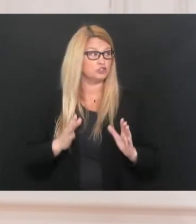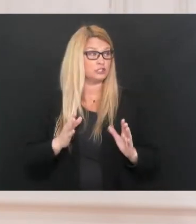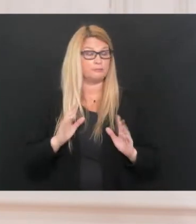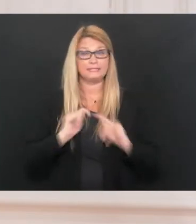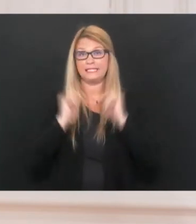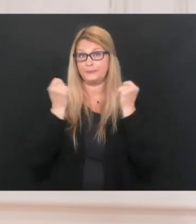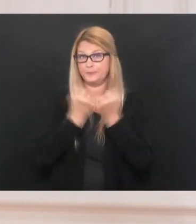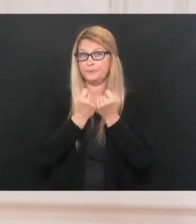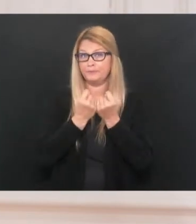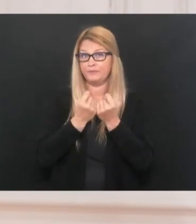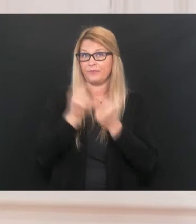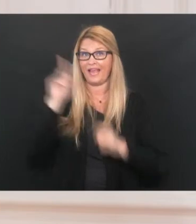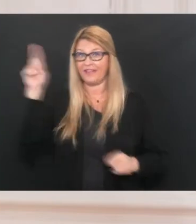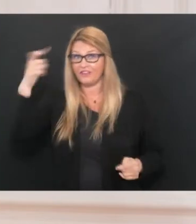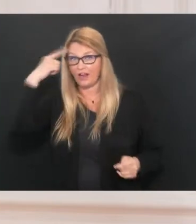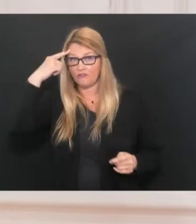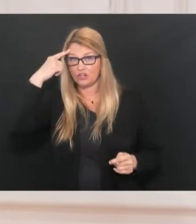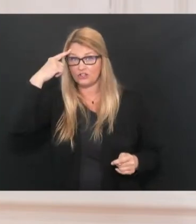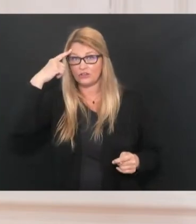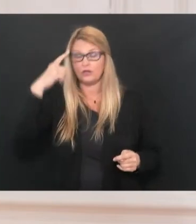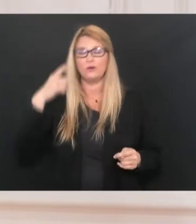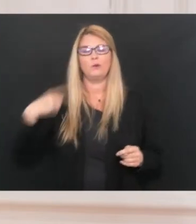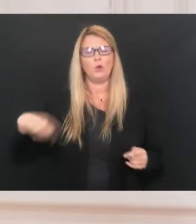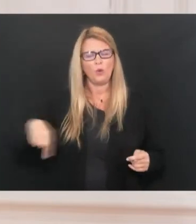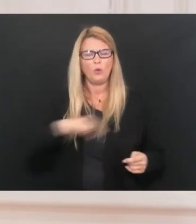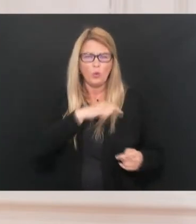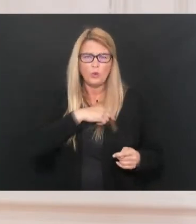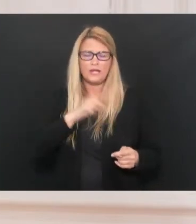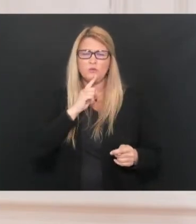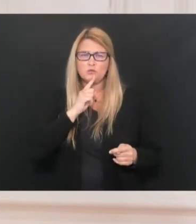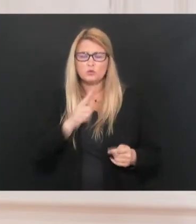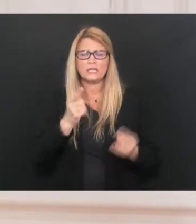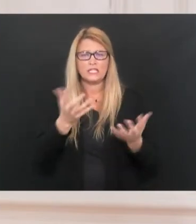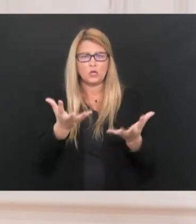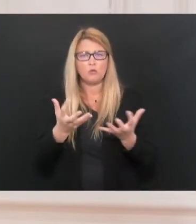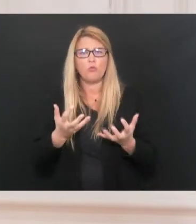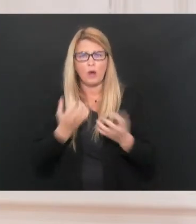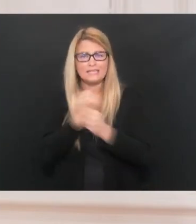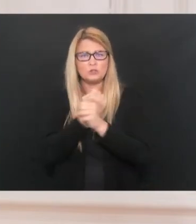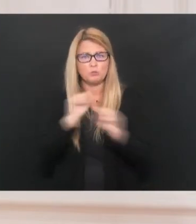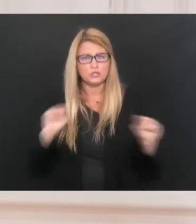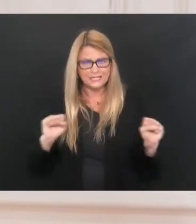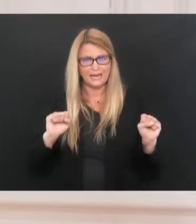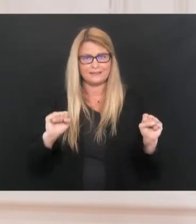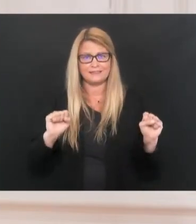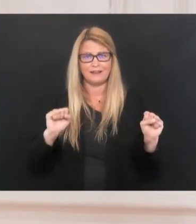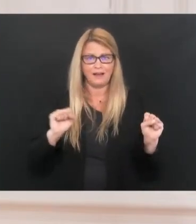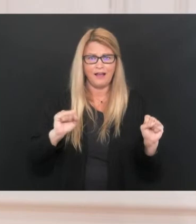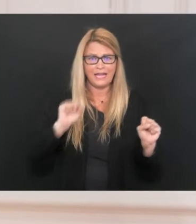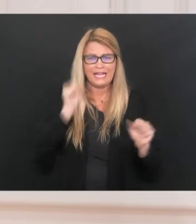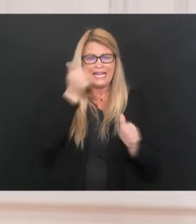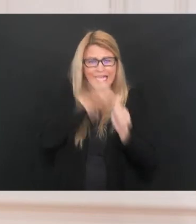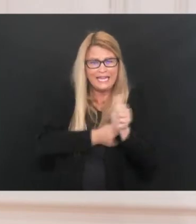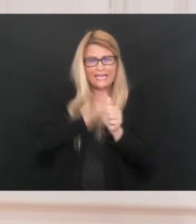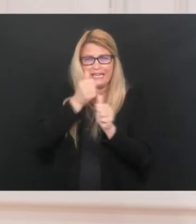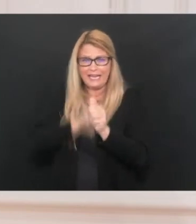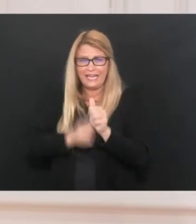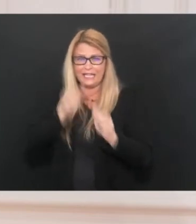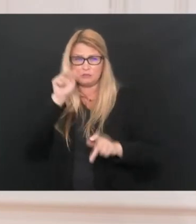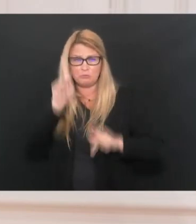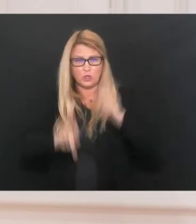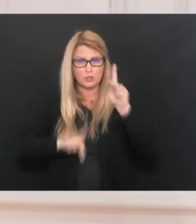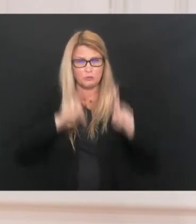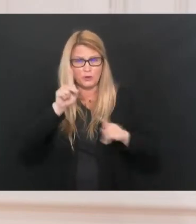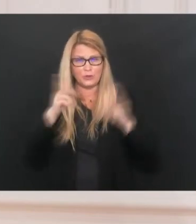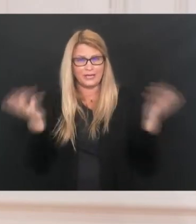I know for the governor, we very much want to protect each one of our residents, each one of our people, and we feel